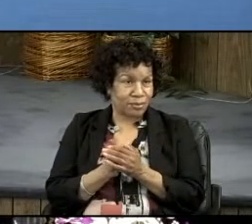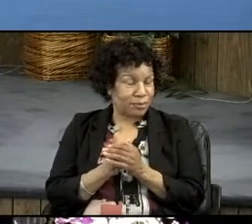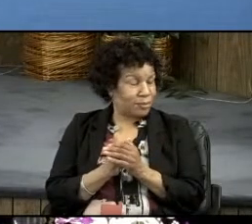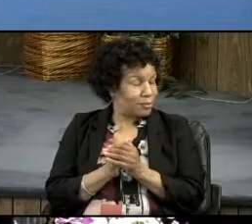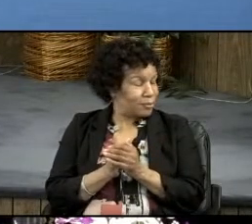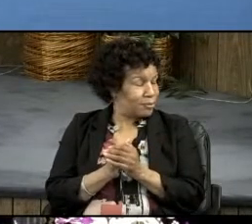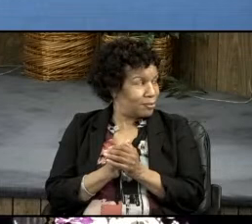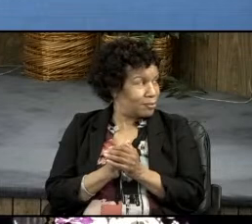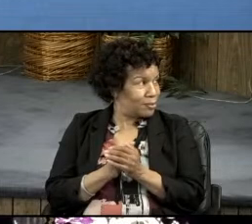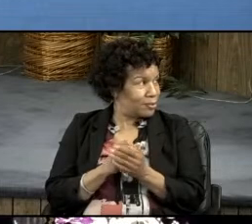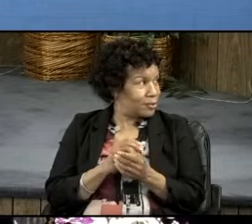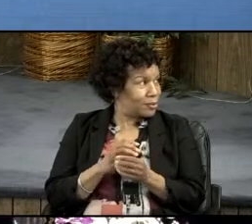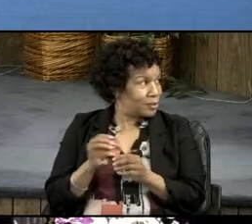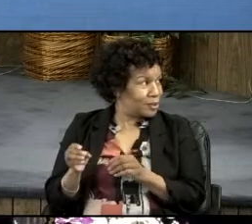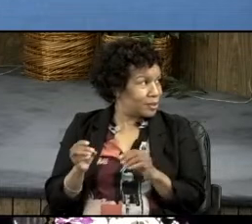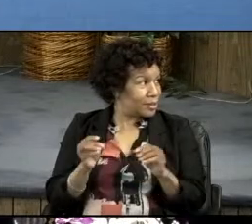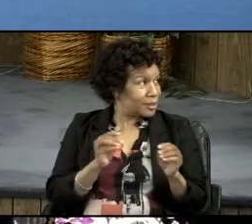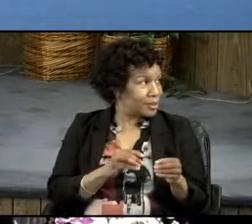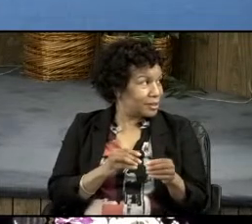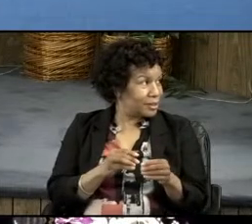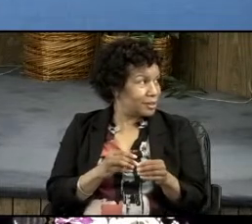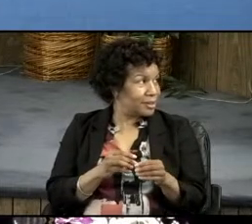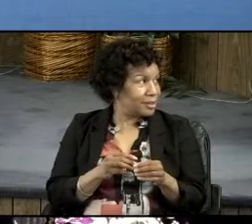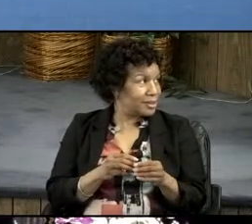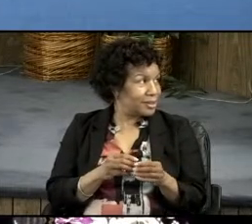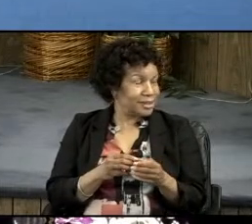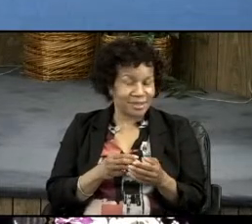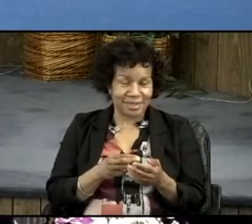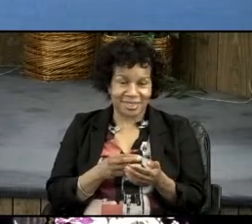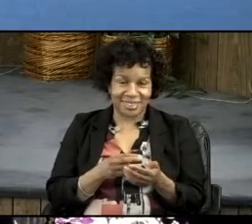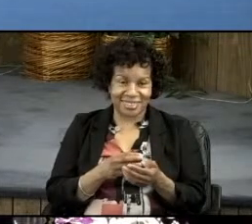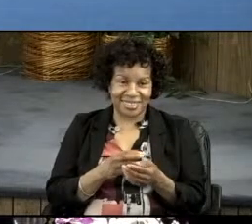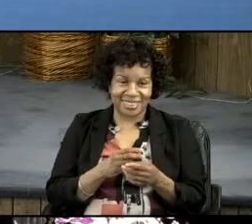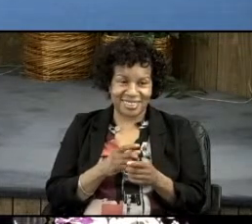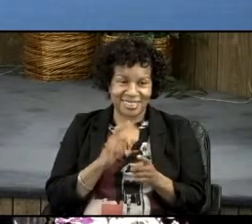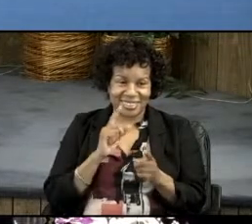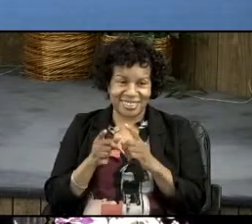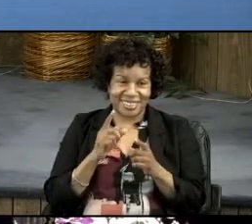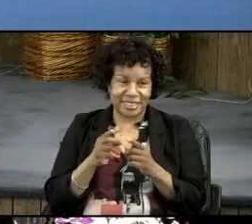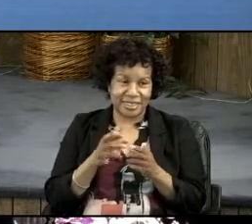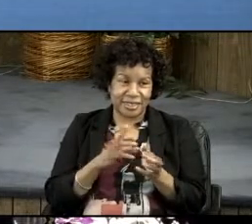You know what David did? He said, "Right face."